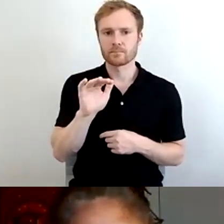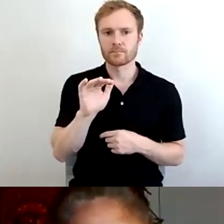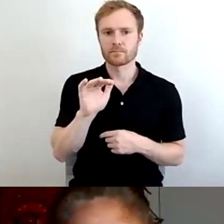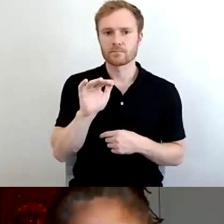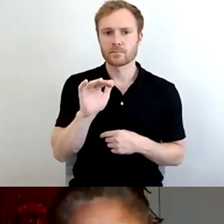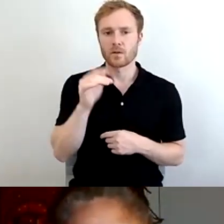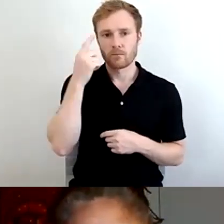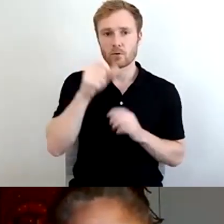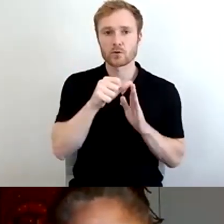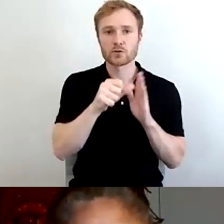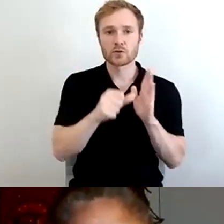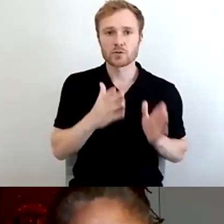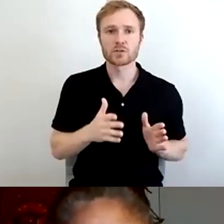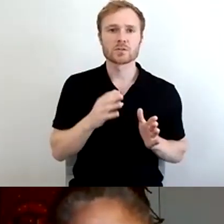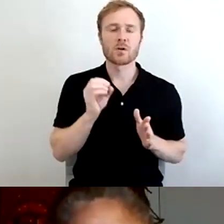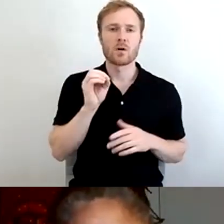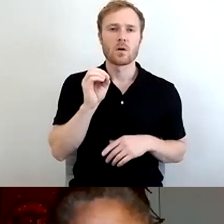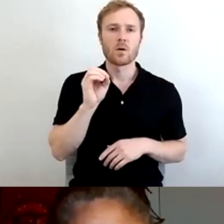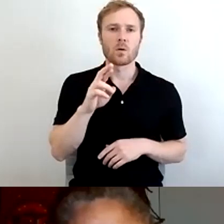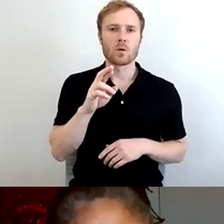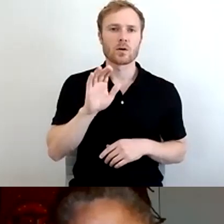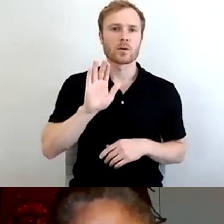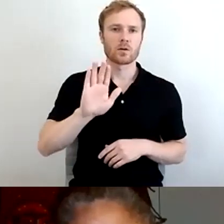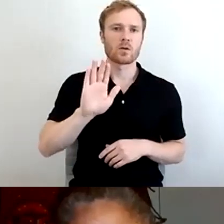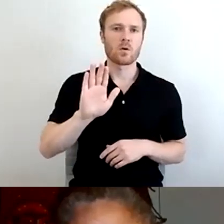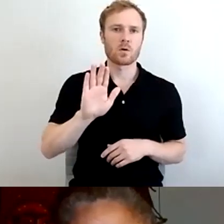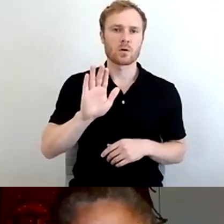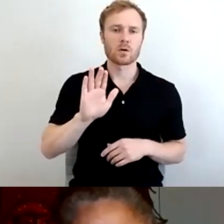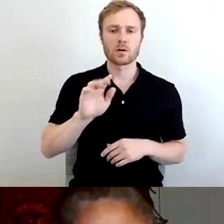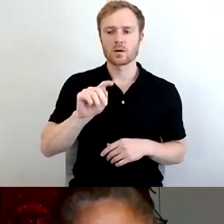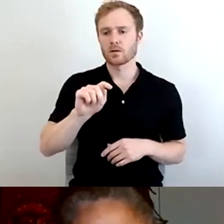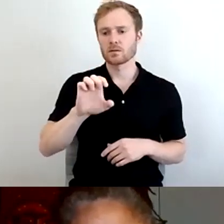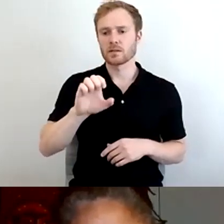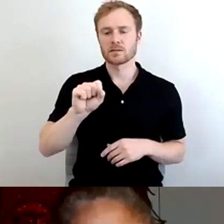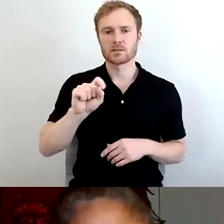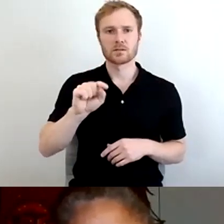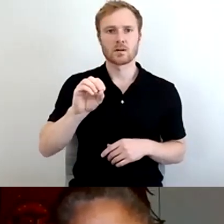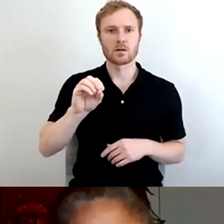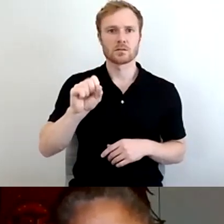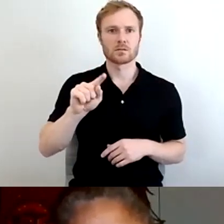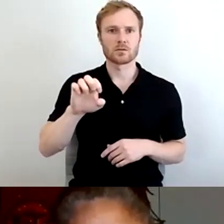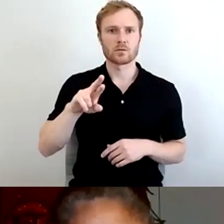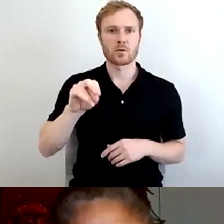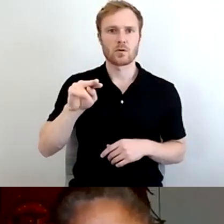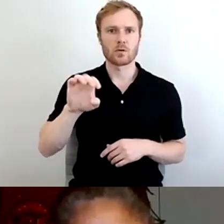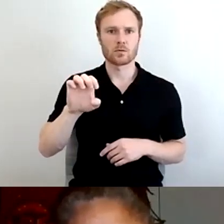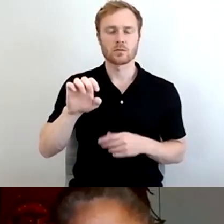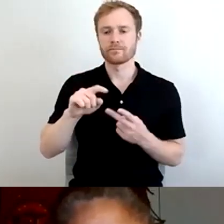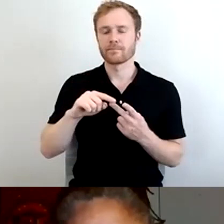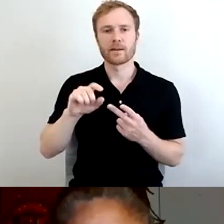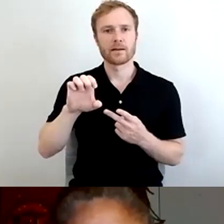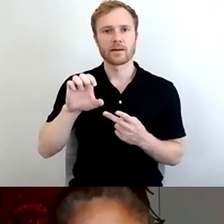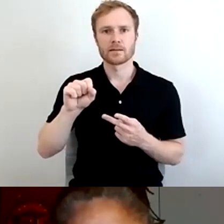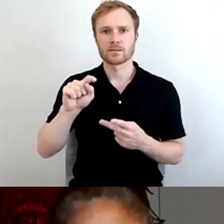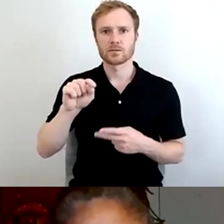for surgeons, for your testosterone or estrogen. I have a lot of people also come